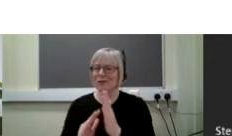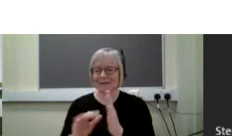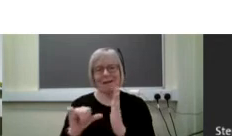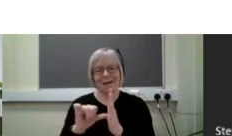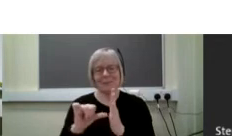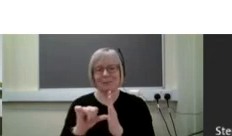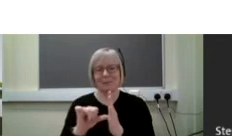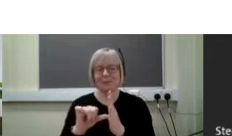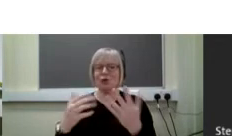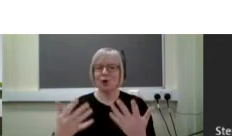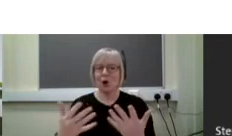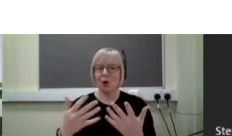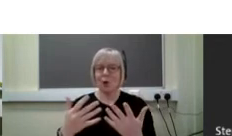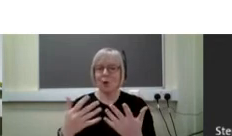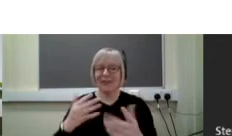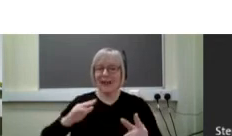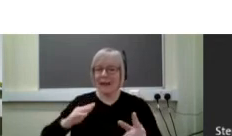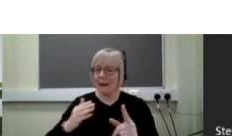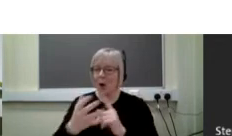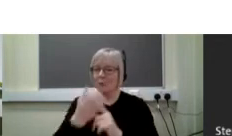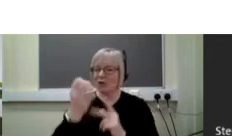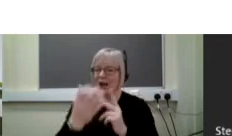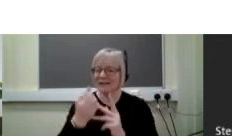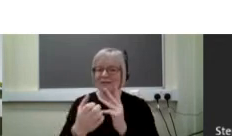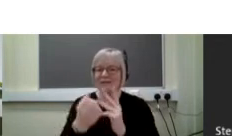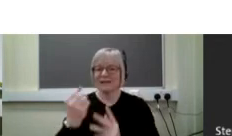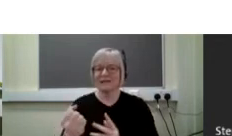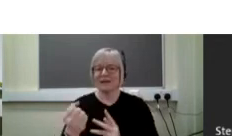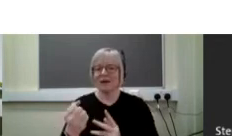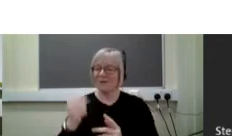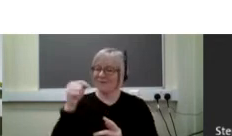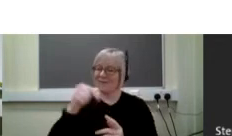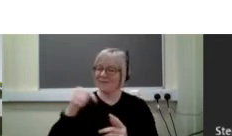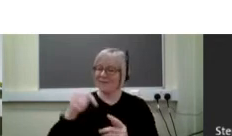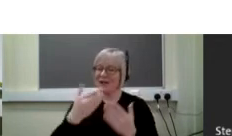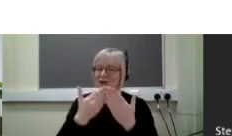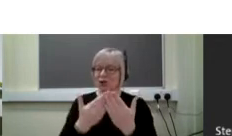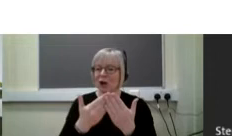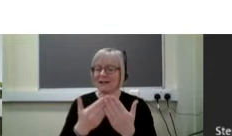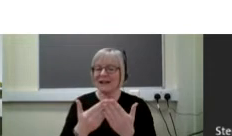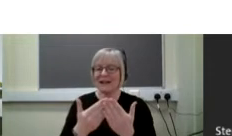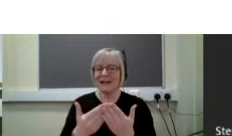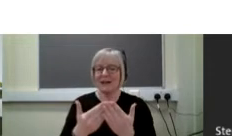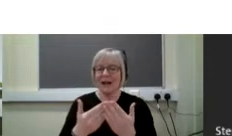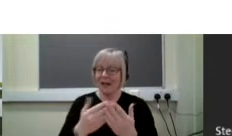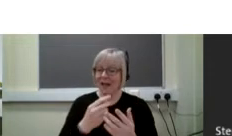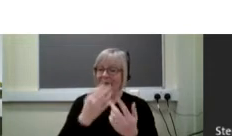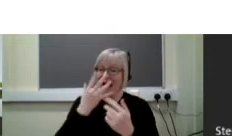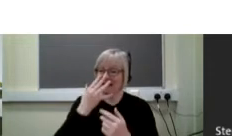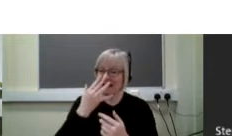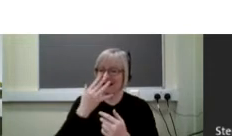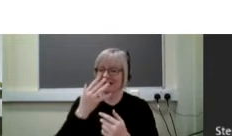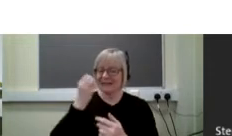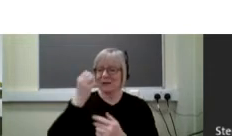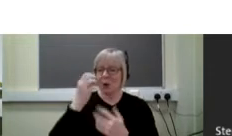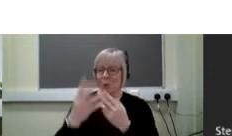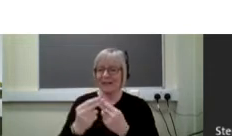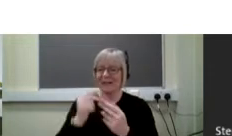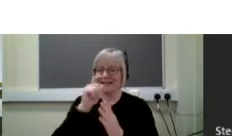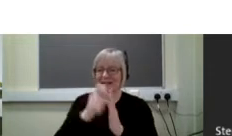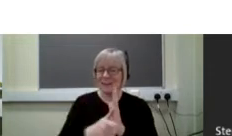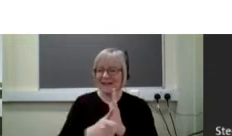Therefore, the objectives of the PARDAN study were to explore how adolescents with disabilities had experienced the COVID-19